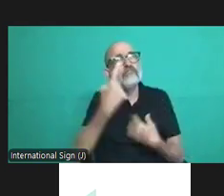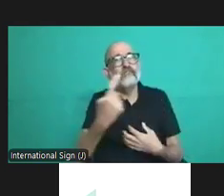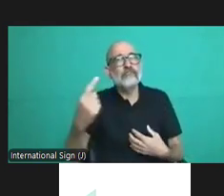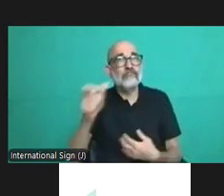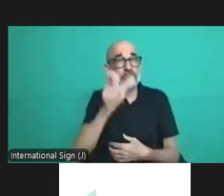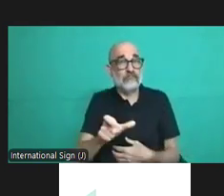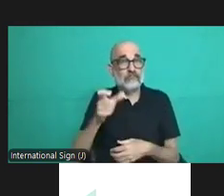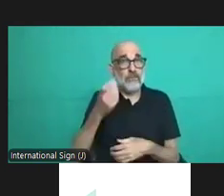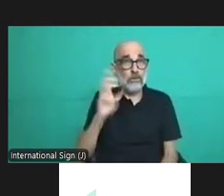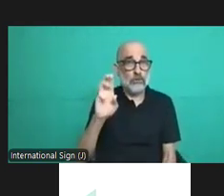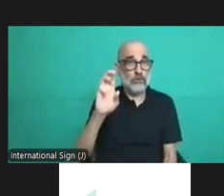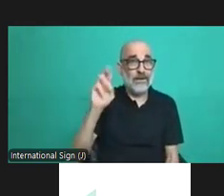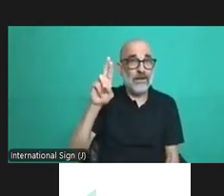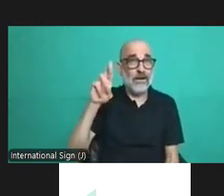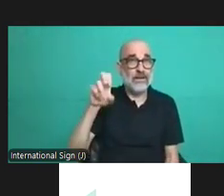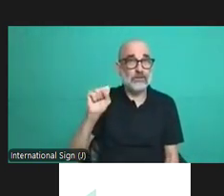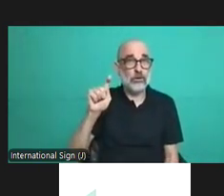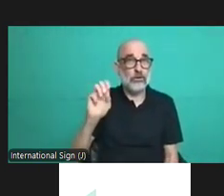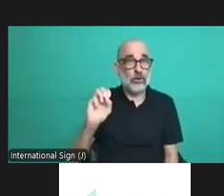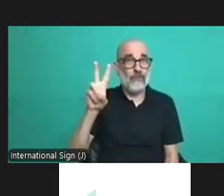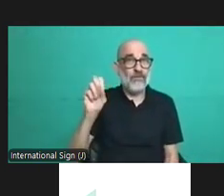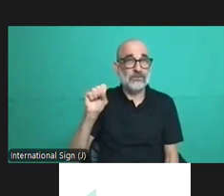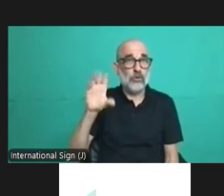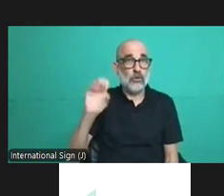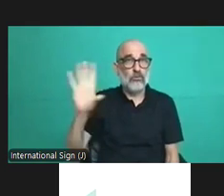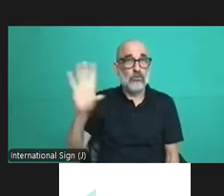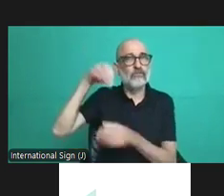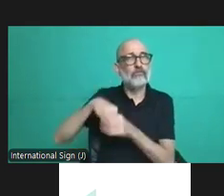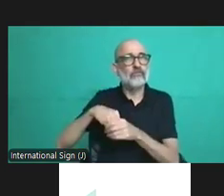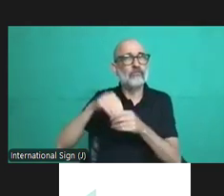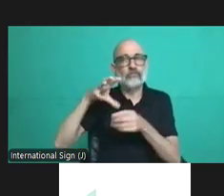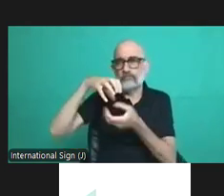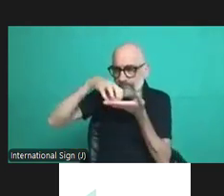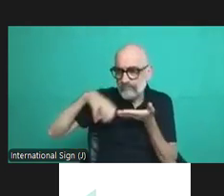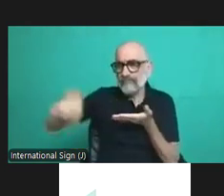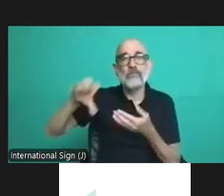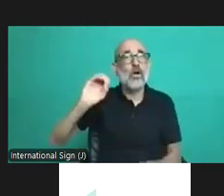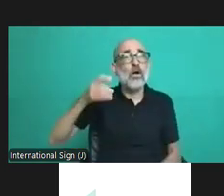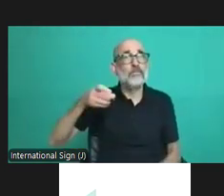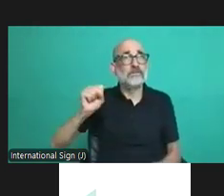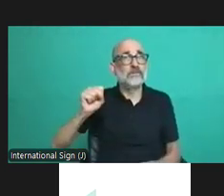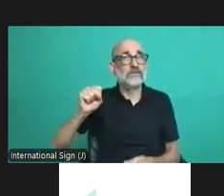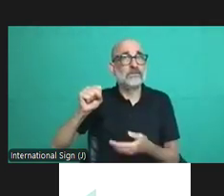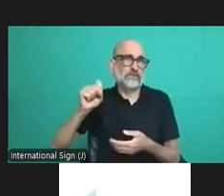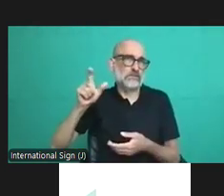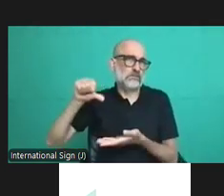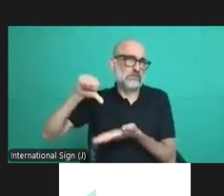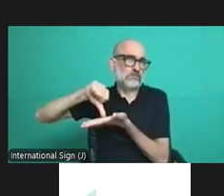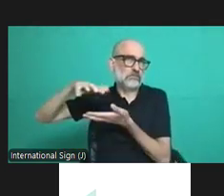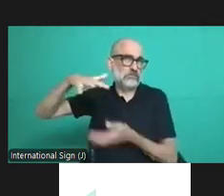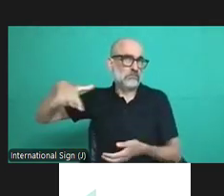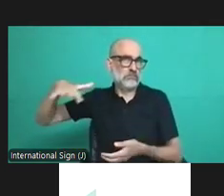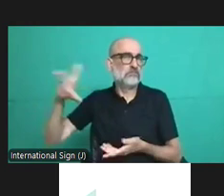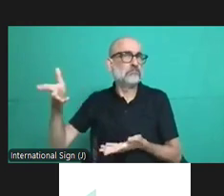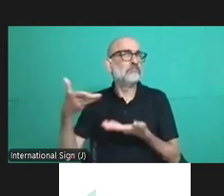yours to your closing remarks. Thank you, Ernesto. Thank you, Dr. Rivas, for your excellent moderation